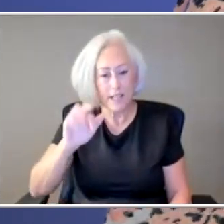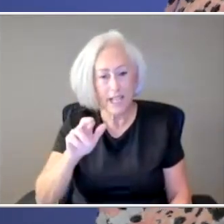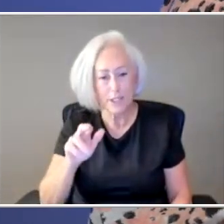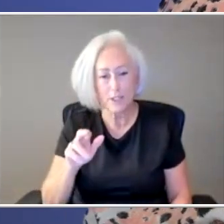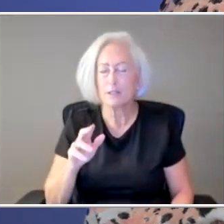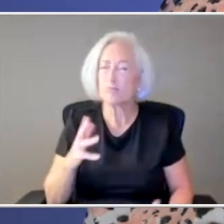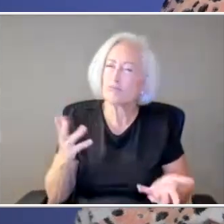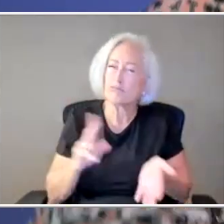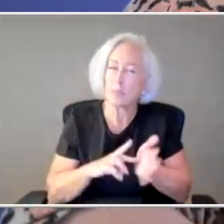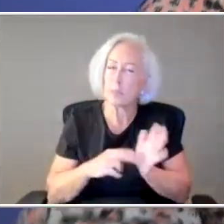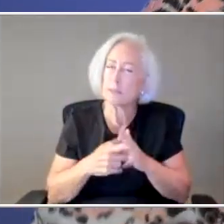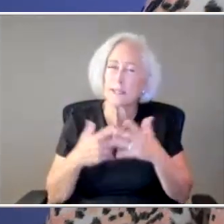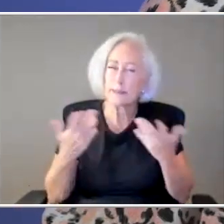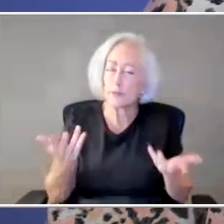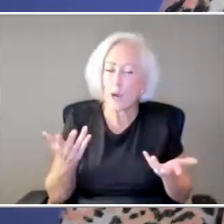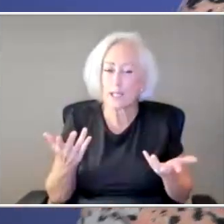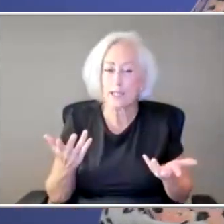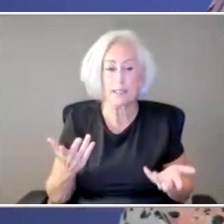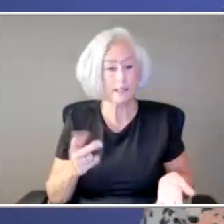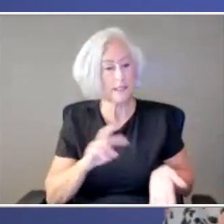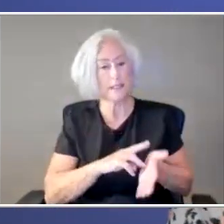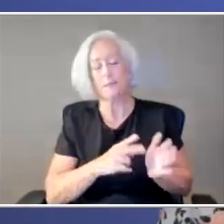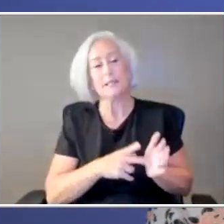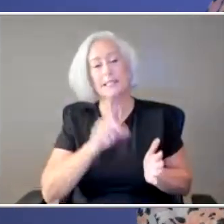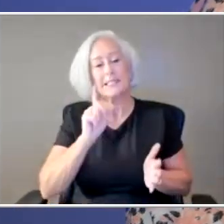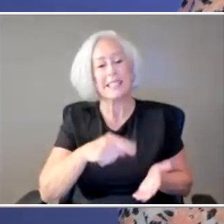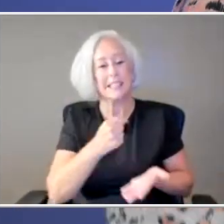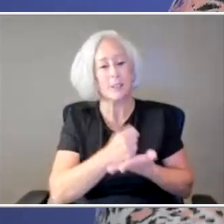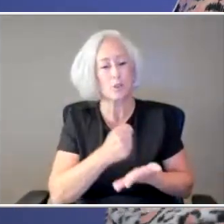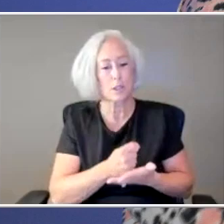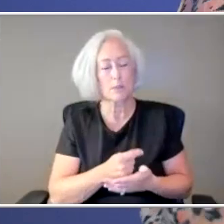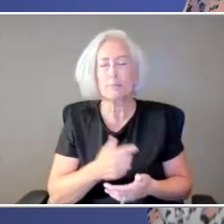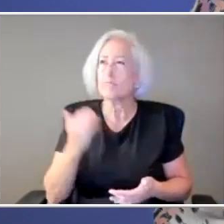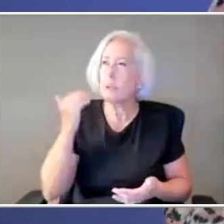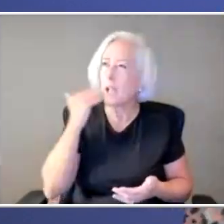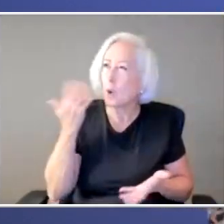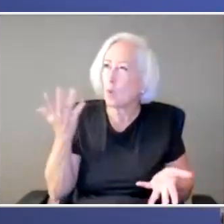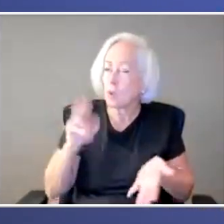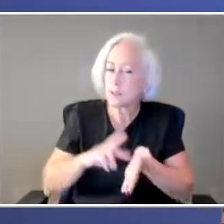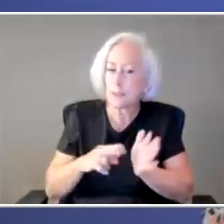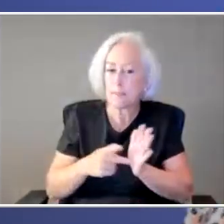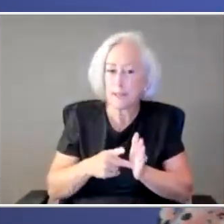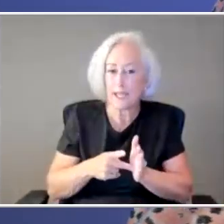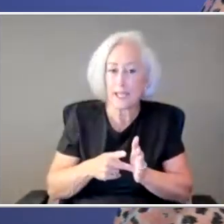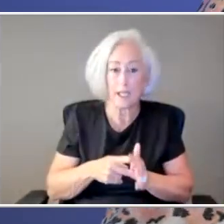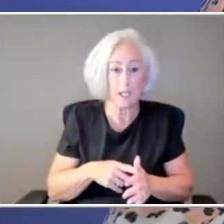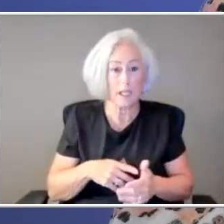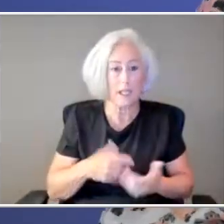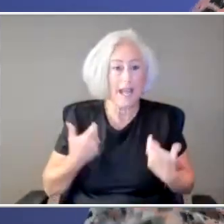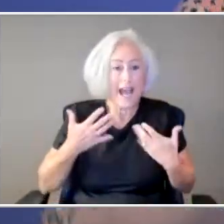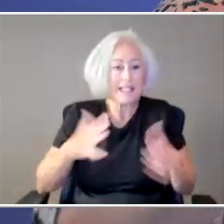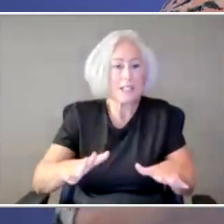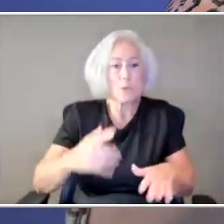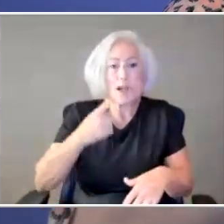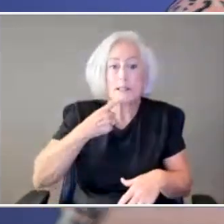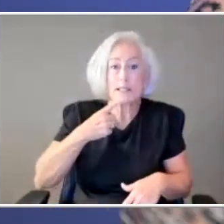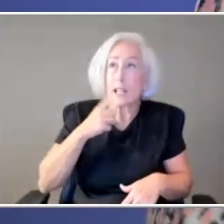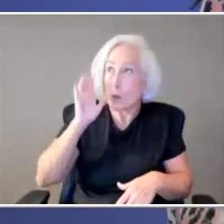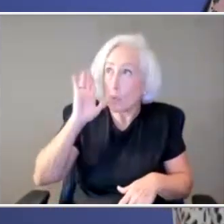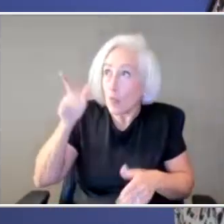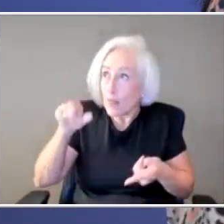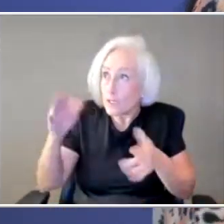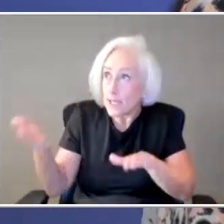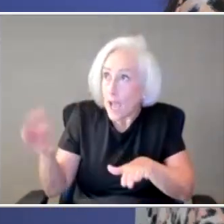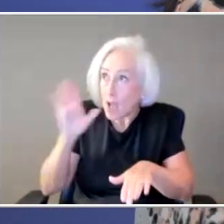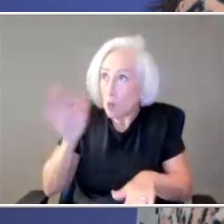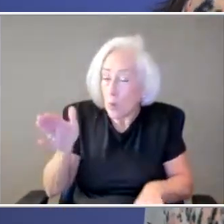that mean? And she's like, oh, well, I'm gonna have to have treatment. I'm like, I know, what does that mean? It was like, I was trying not to say, are you gonna die? Because that was the first